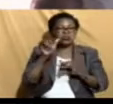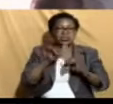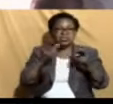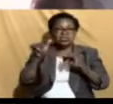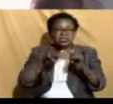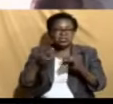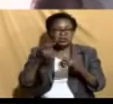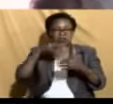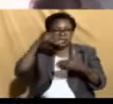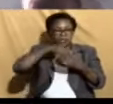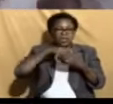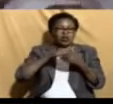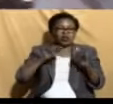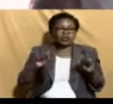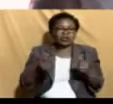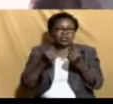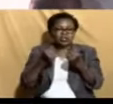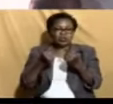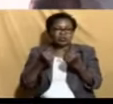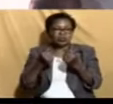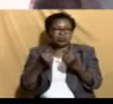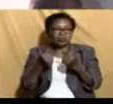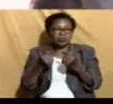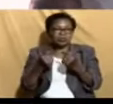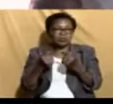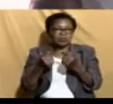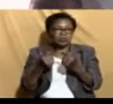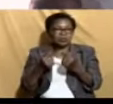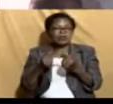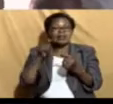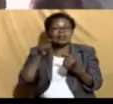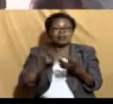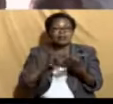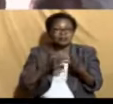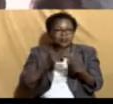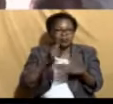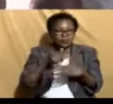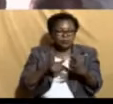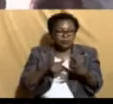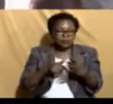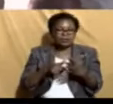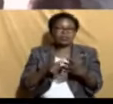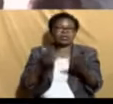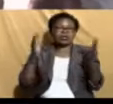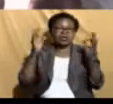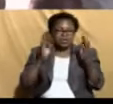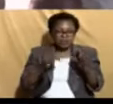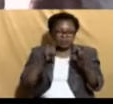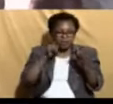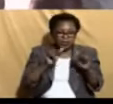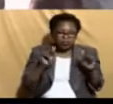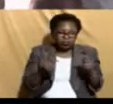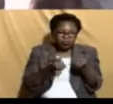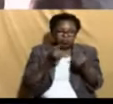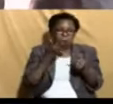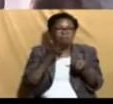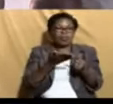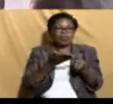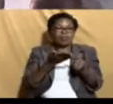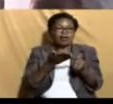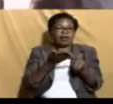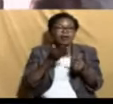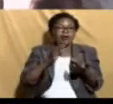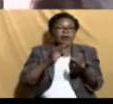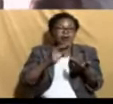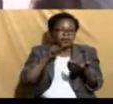internal contradictions and conflicts. And what that means is that where such contradictions arise, it would be